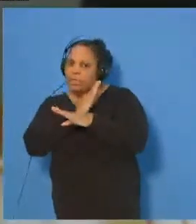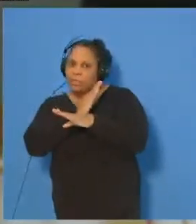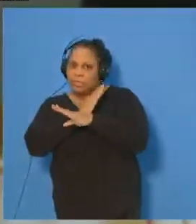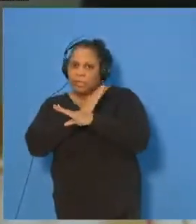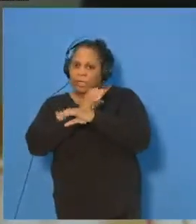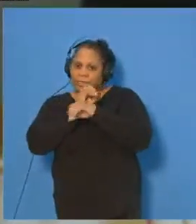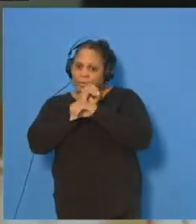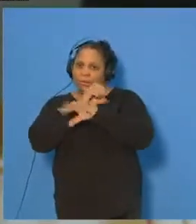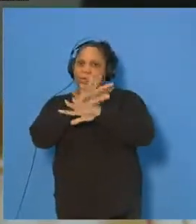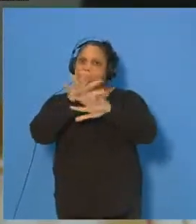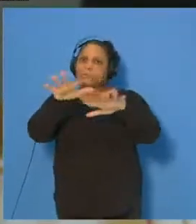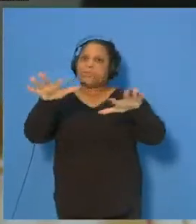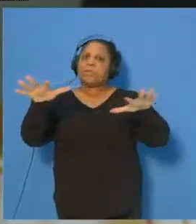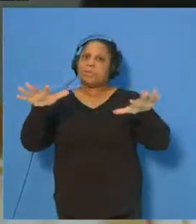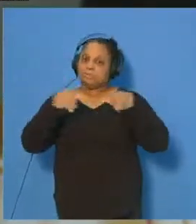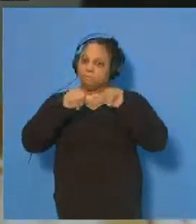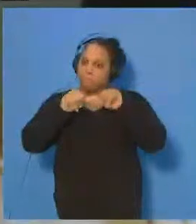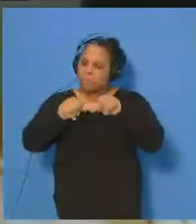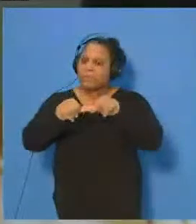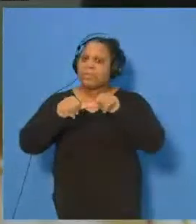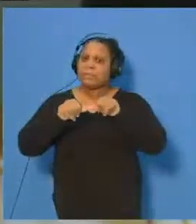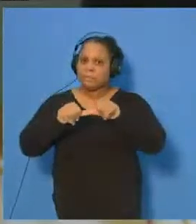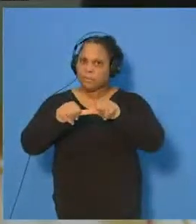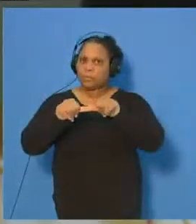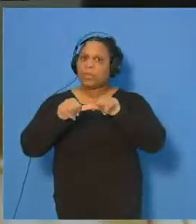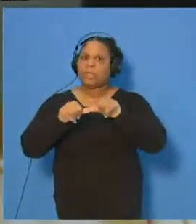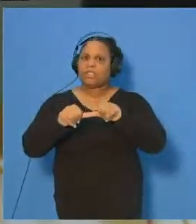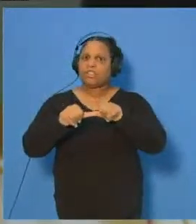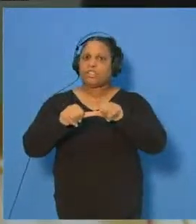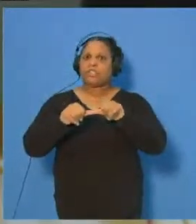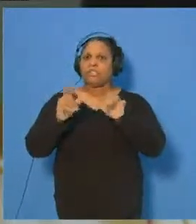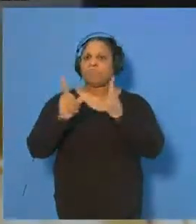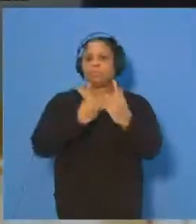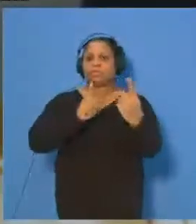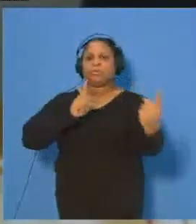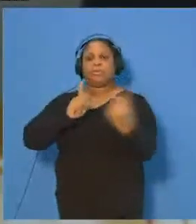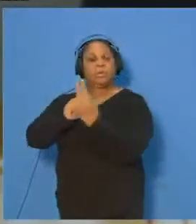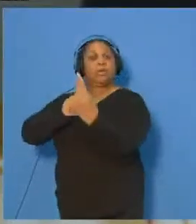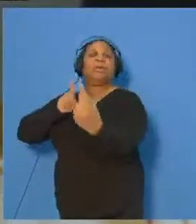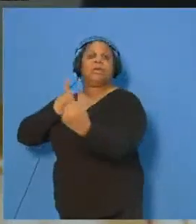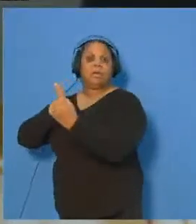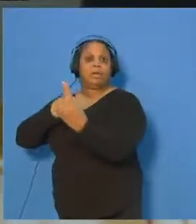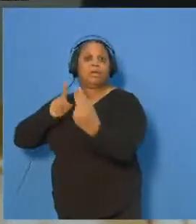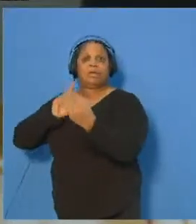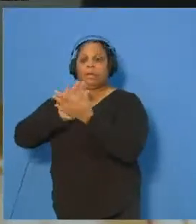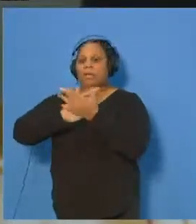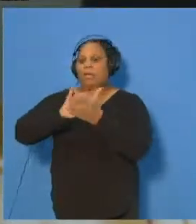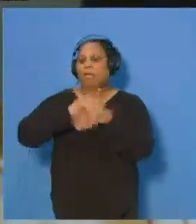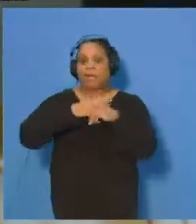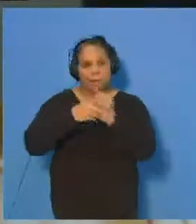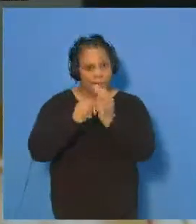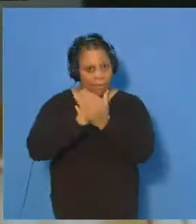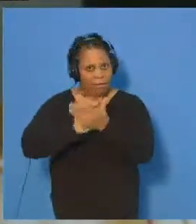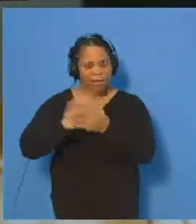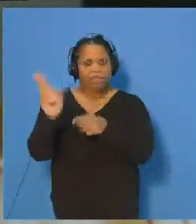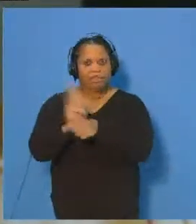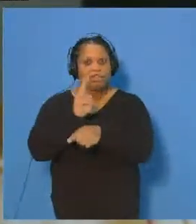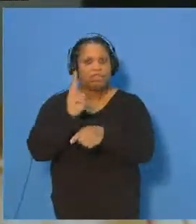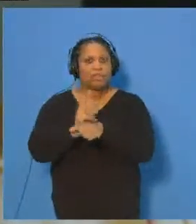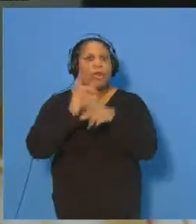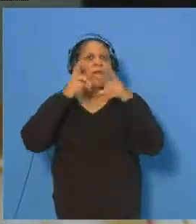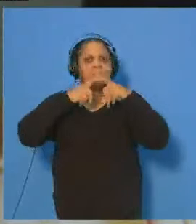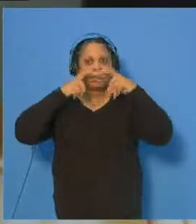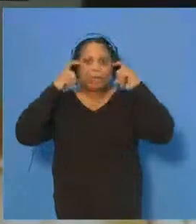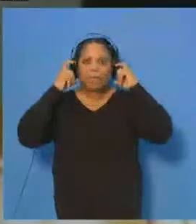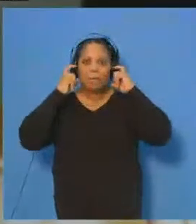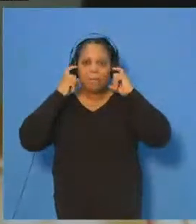spread of the virus, such as the continuation of our social distancing, our hand hygiene, utilizing the wearing of